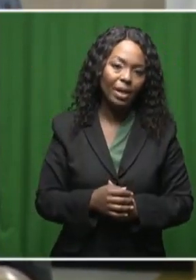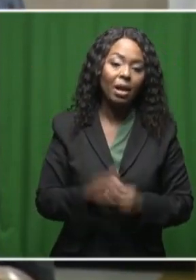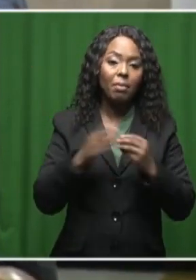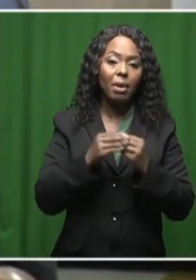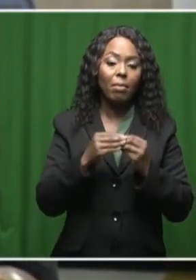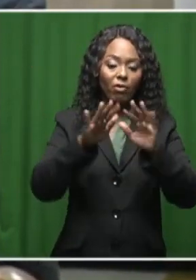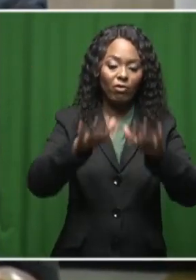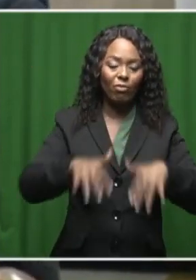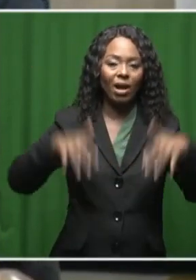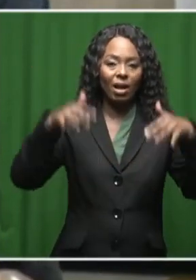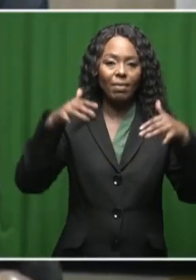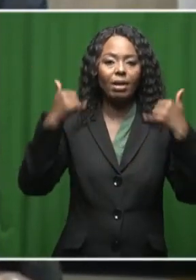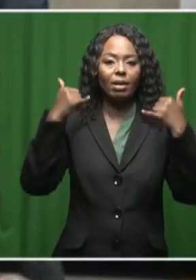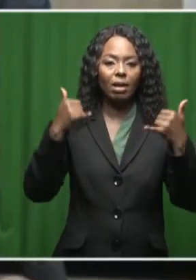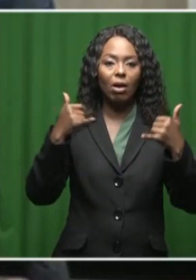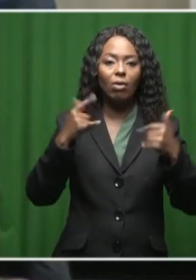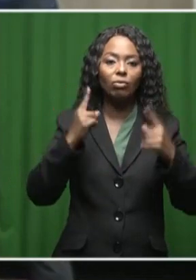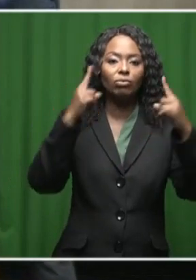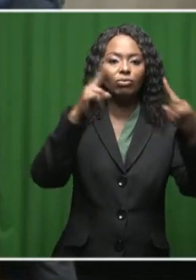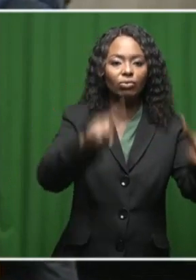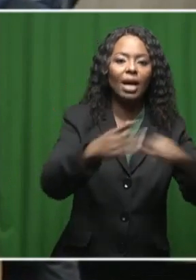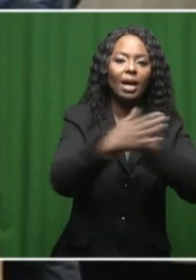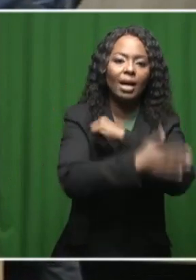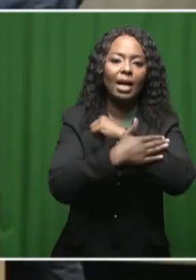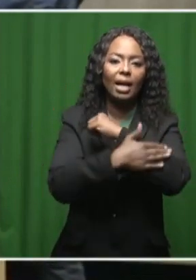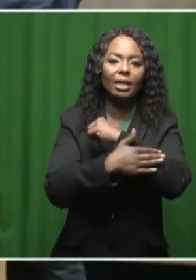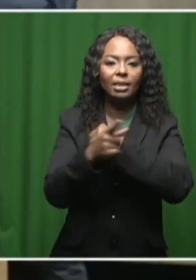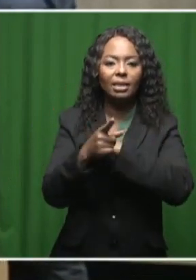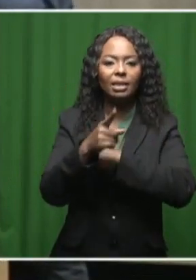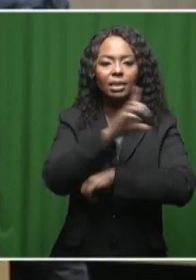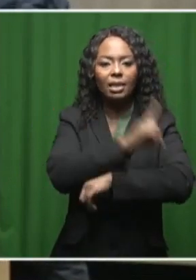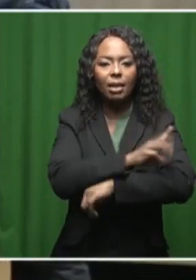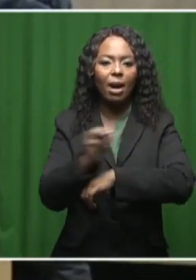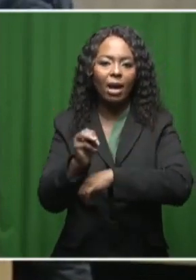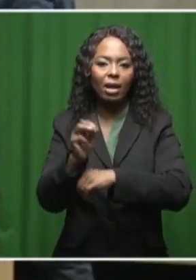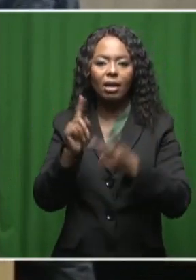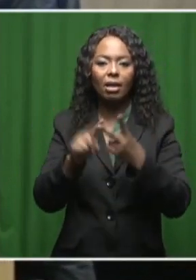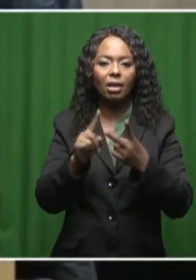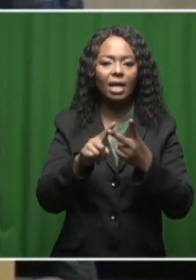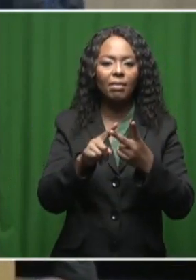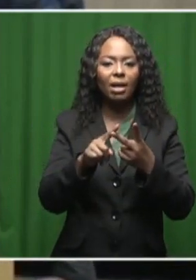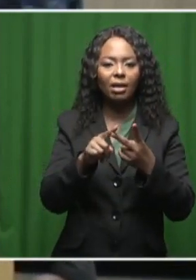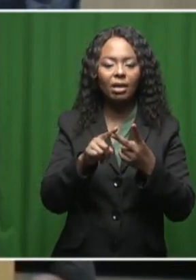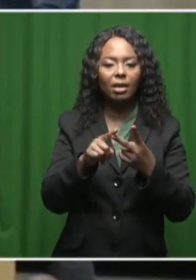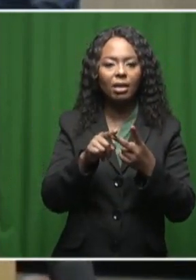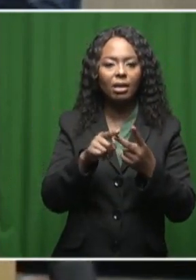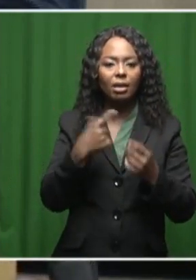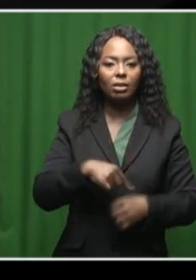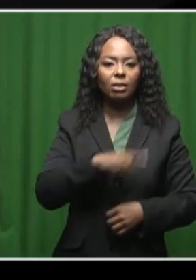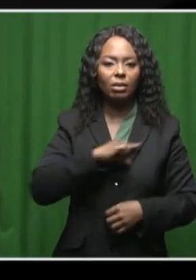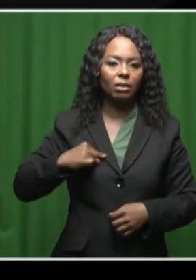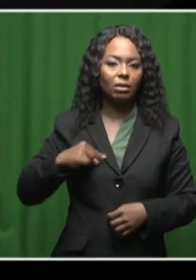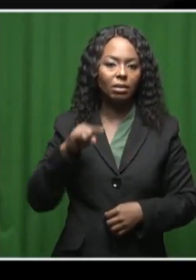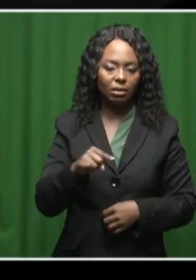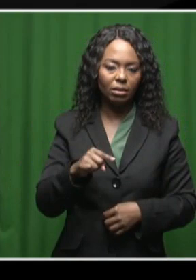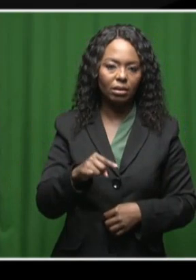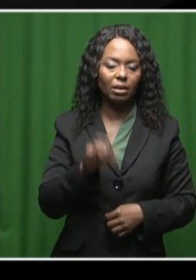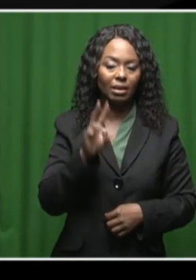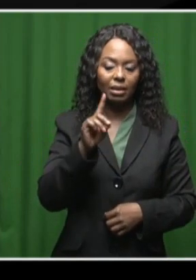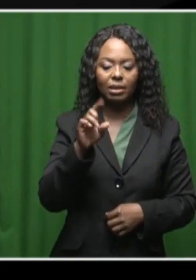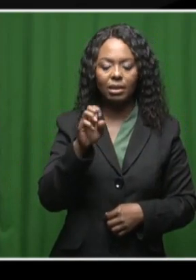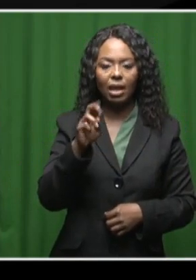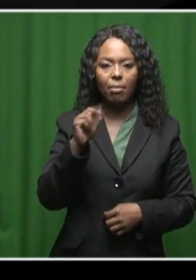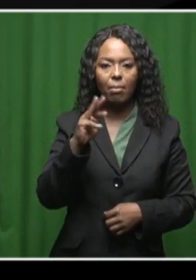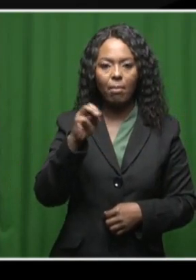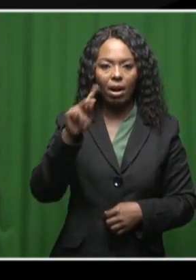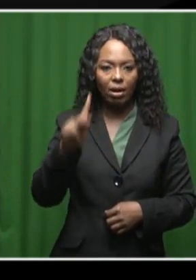of Parliament will now be visiting countries like Denmark and Sweden, who are governed by coalitions, to learn from them. This is the experience